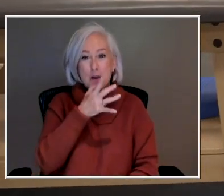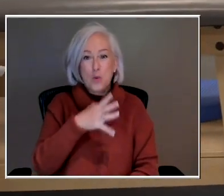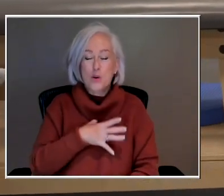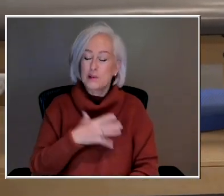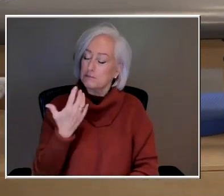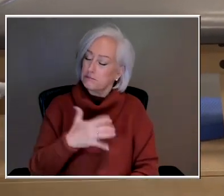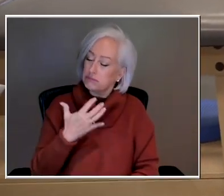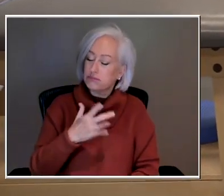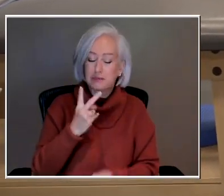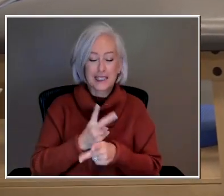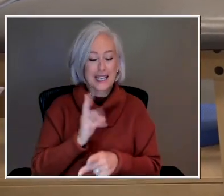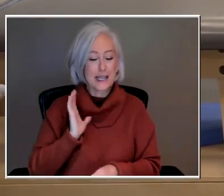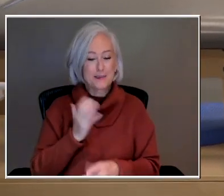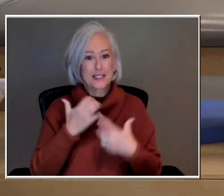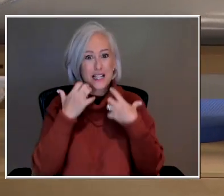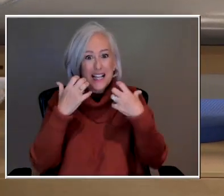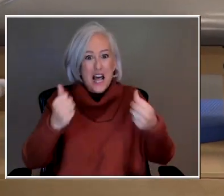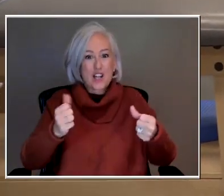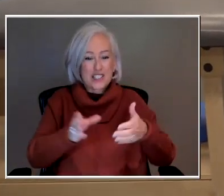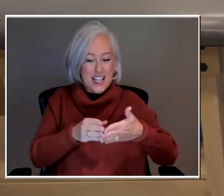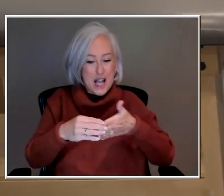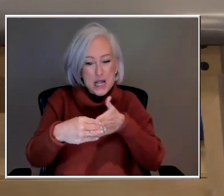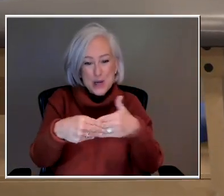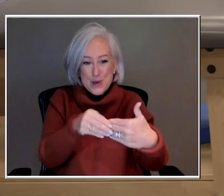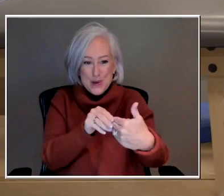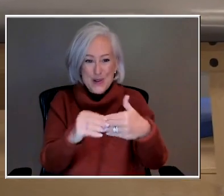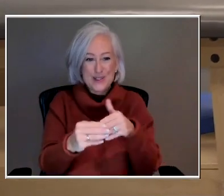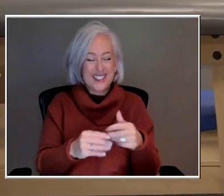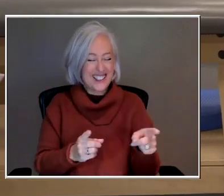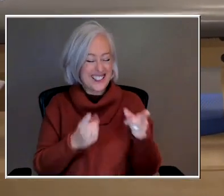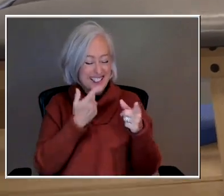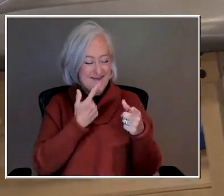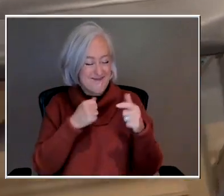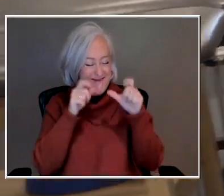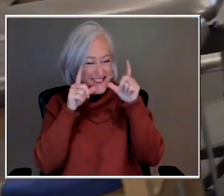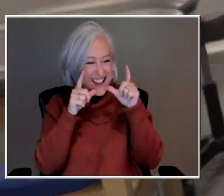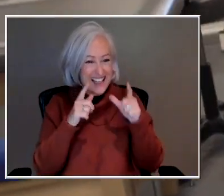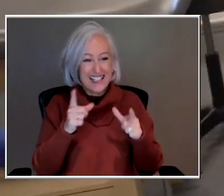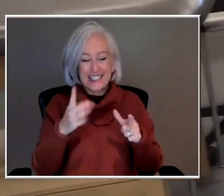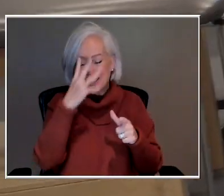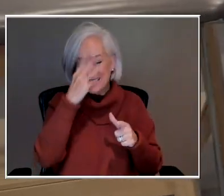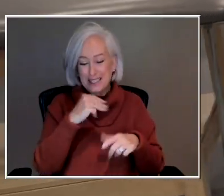healthy, loose. She's Look at blushing. this. I think she's still sleeping on the table